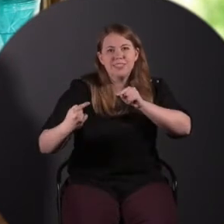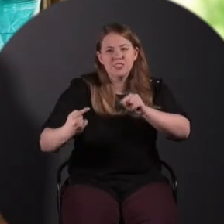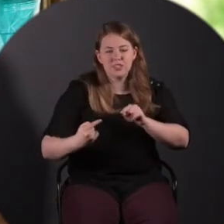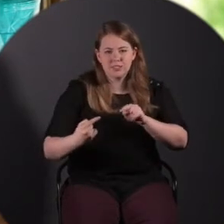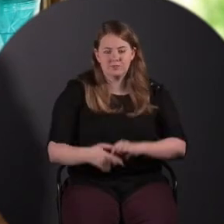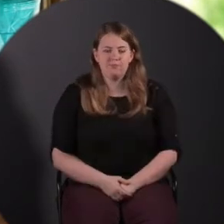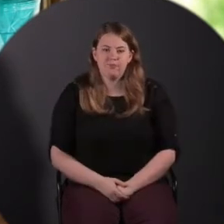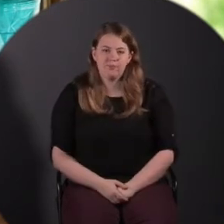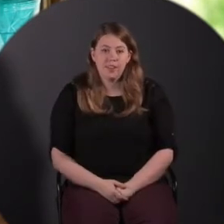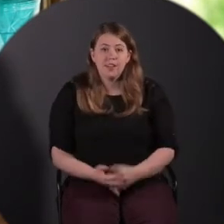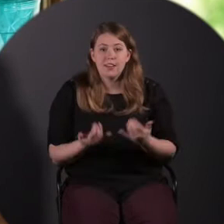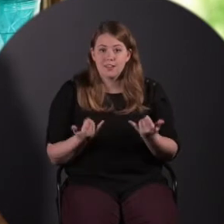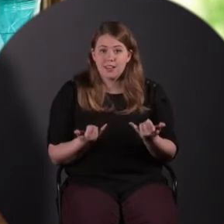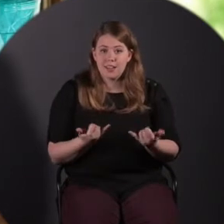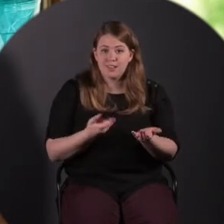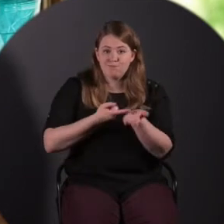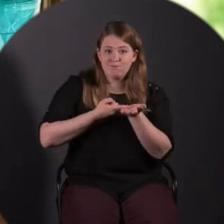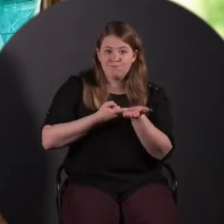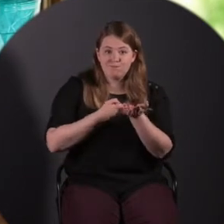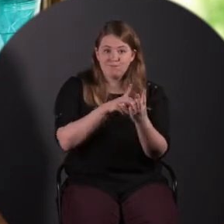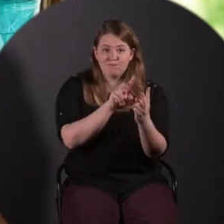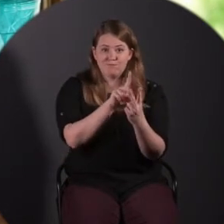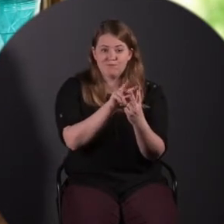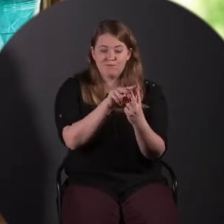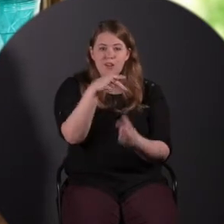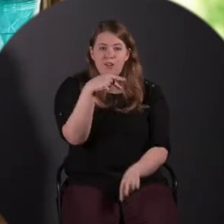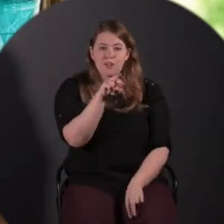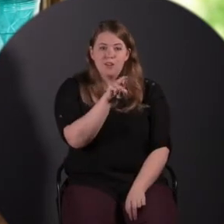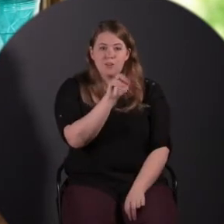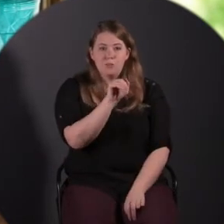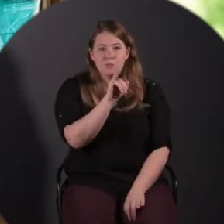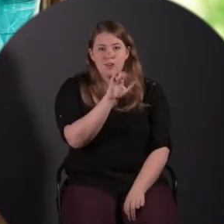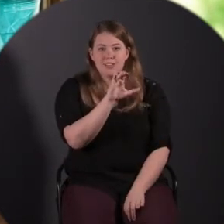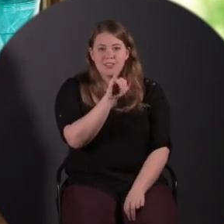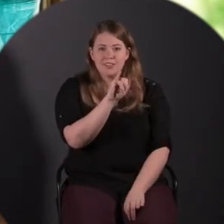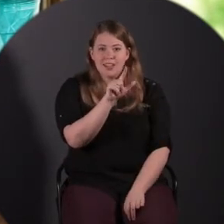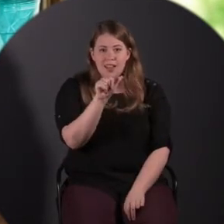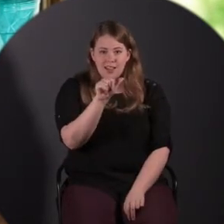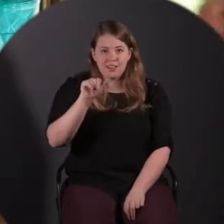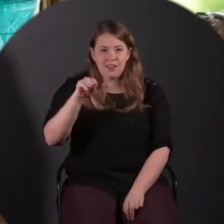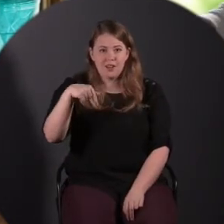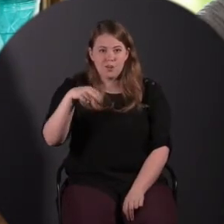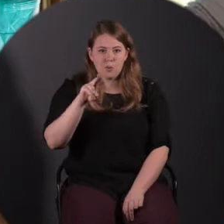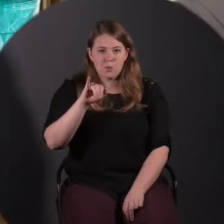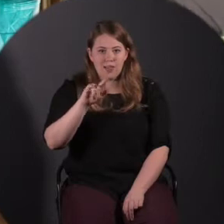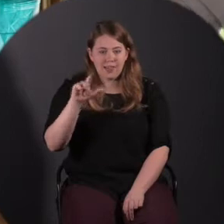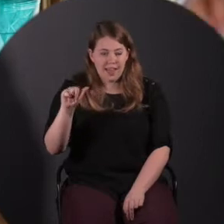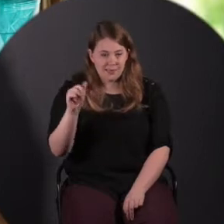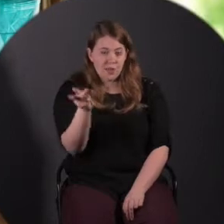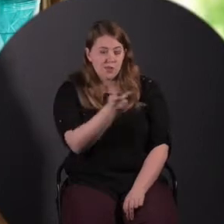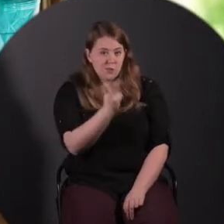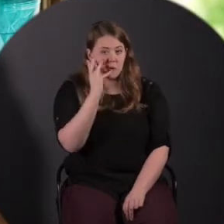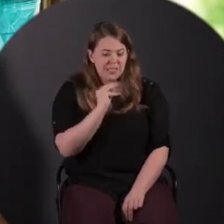we're going to talk about a couple, Priscilla and Aquilla, who dealt with tension, who dealt with drama. And in order